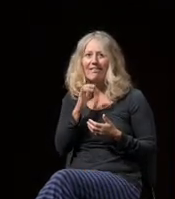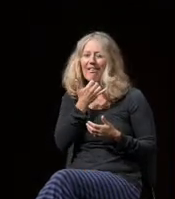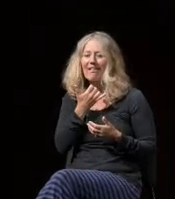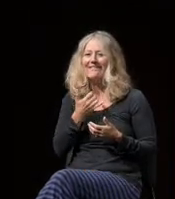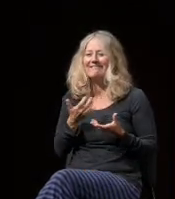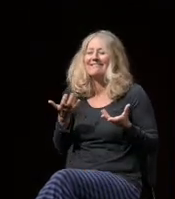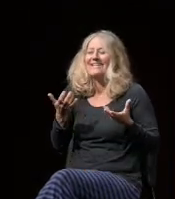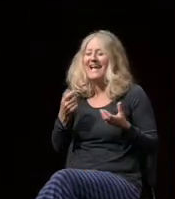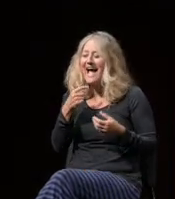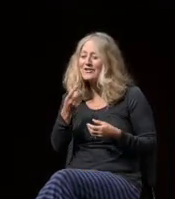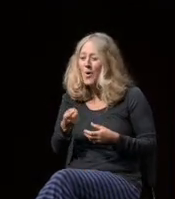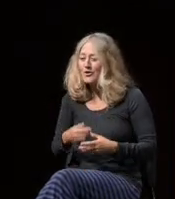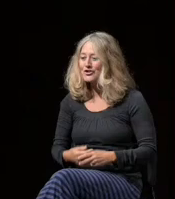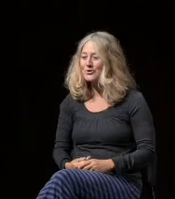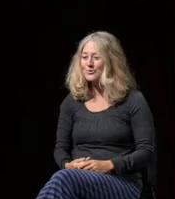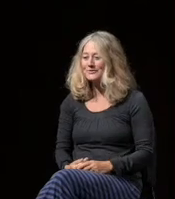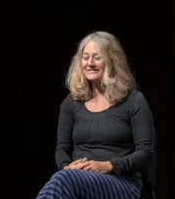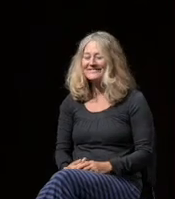See, I told you.